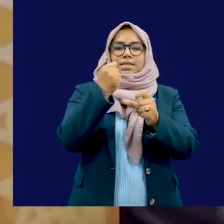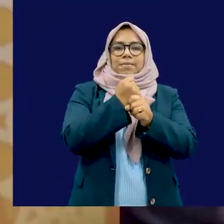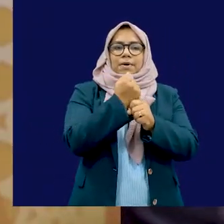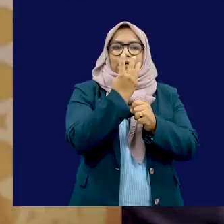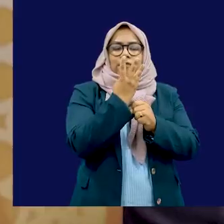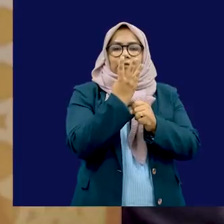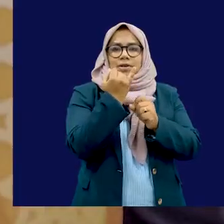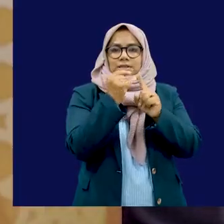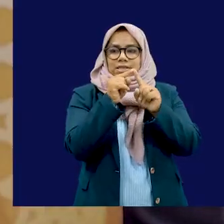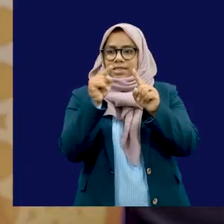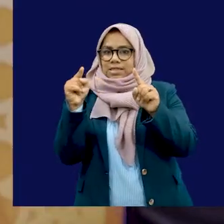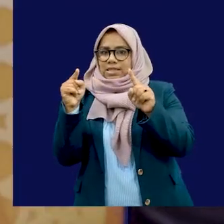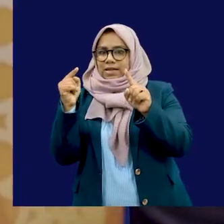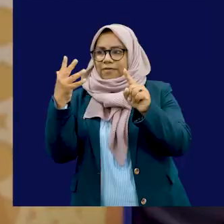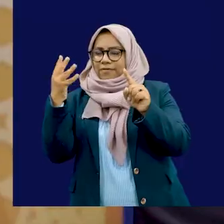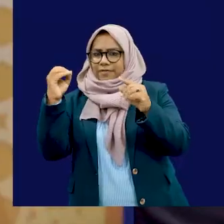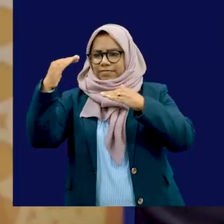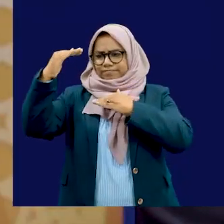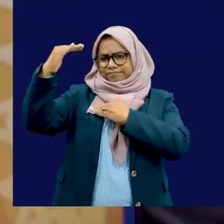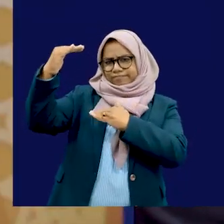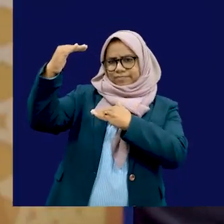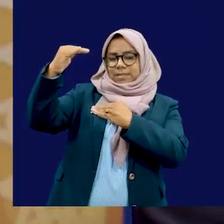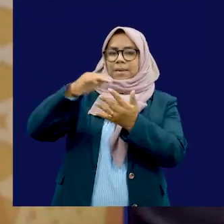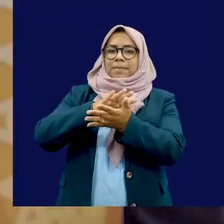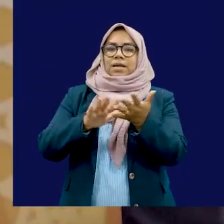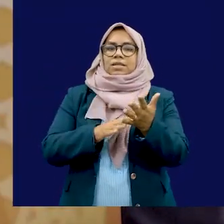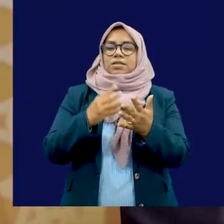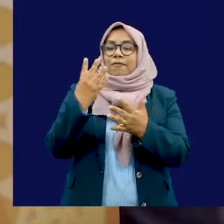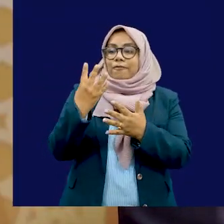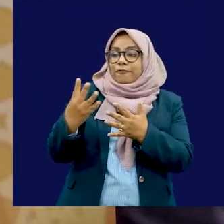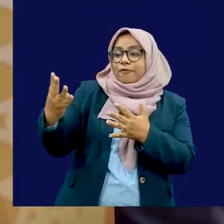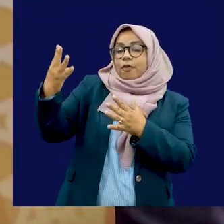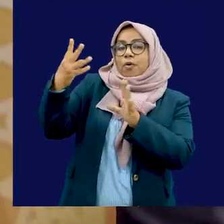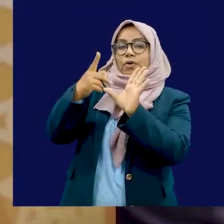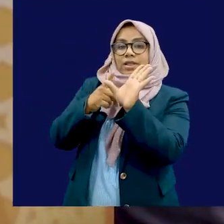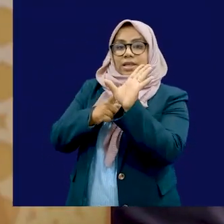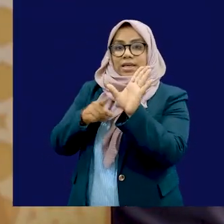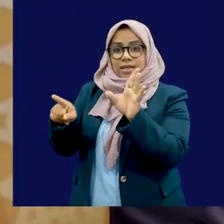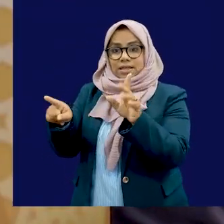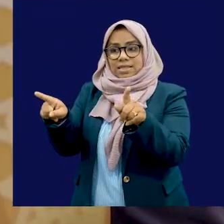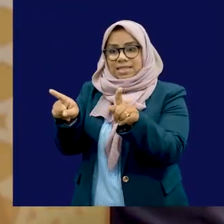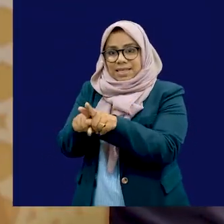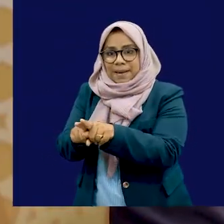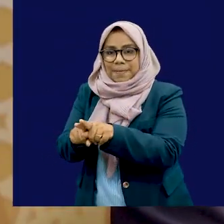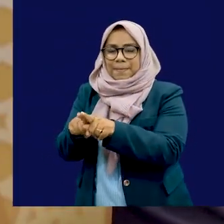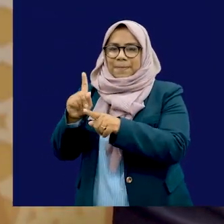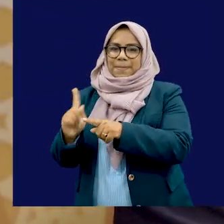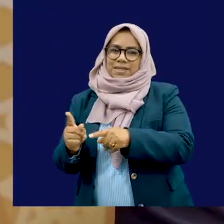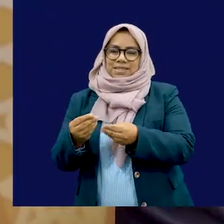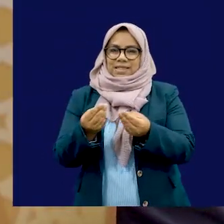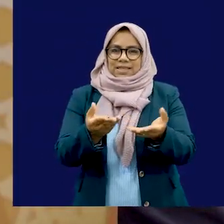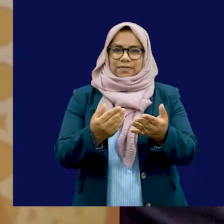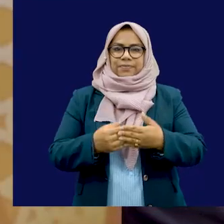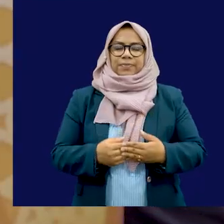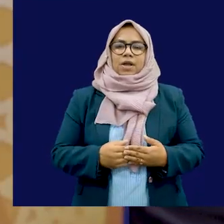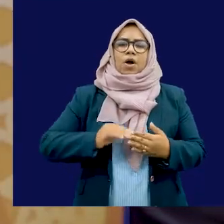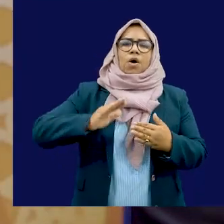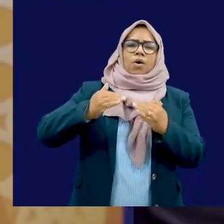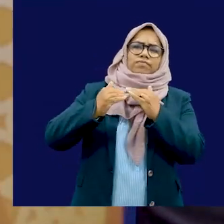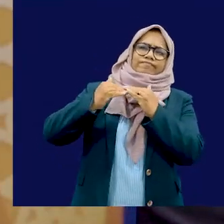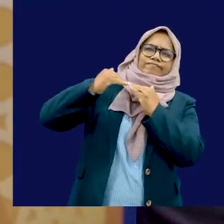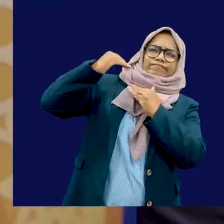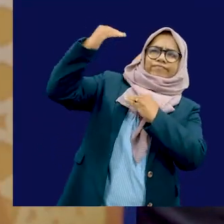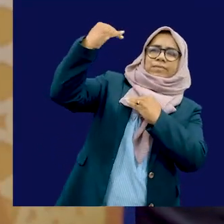to 60, then a hiqqa, which is a she camel in its 4th year, is due. If the number